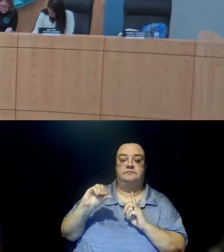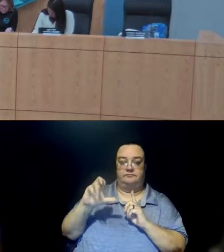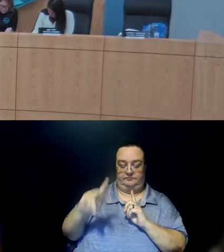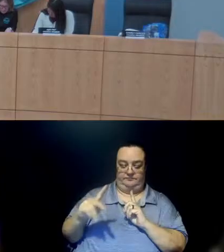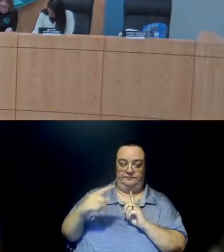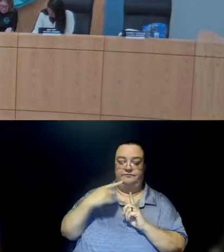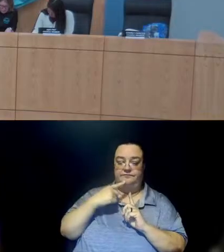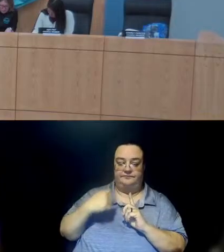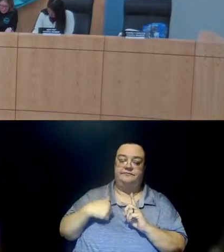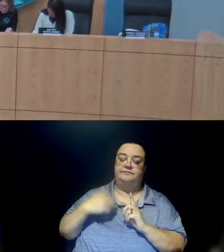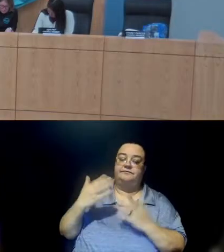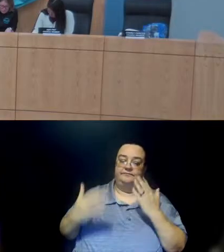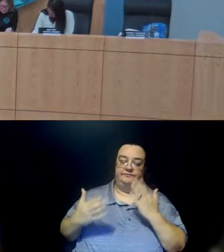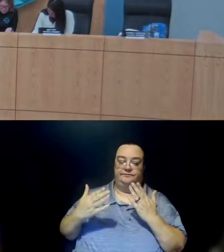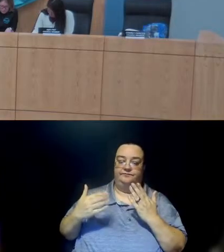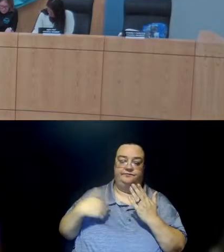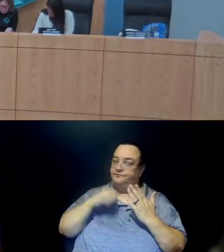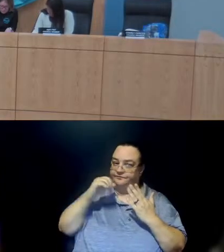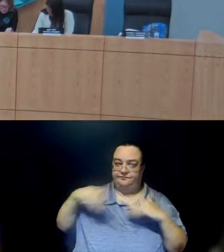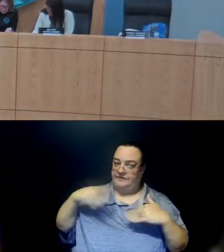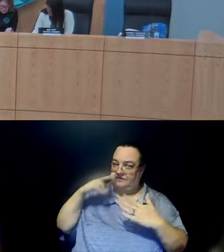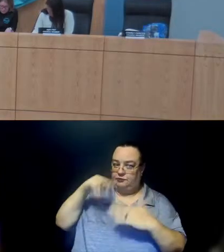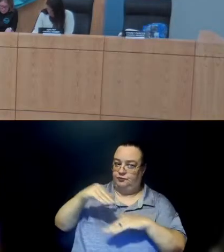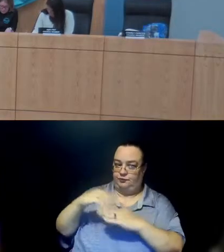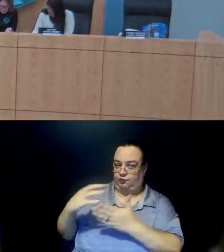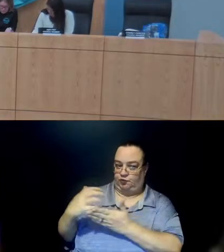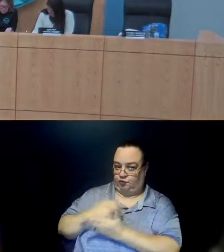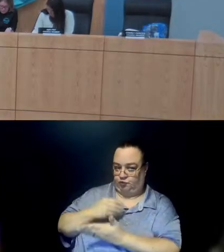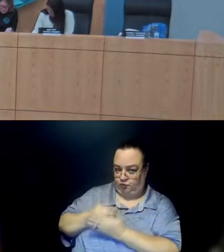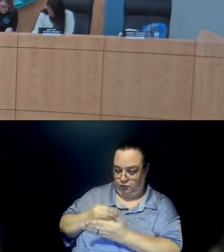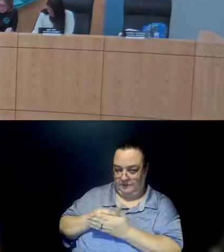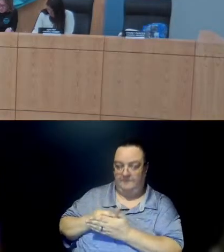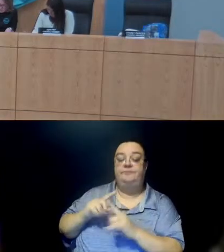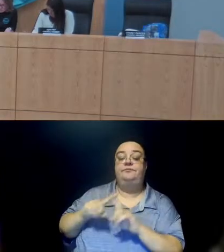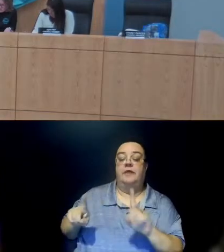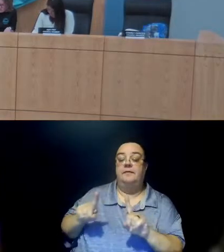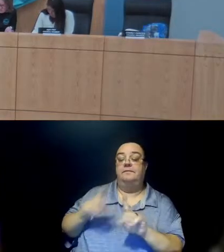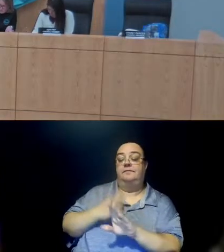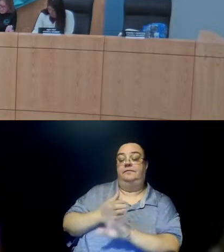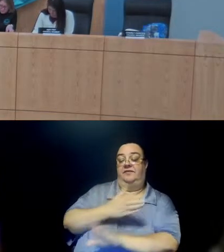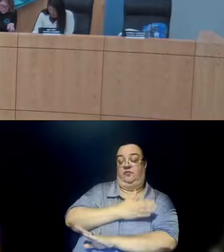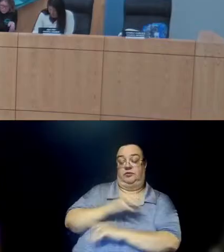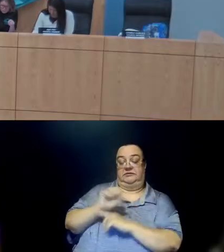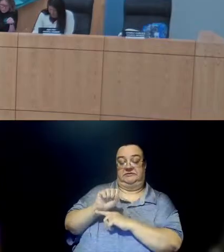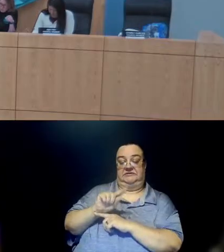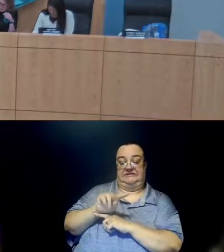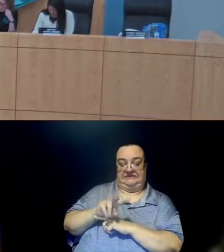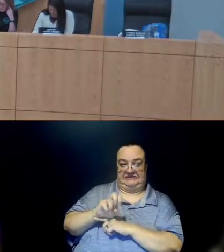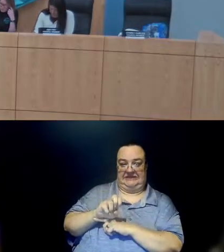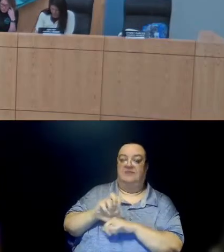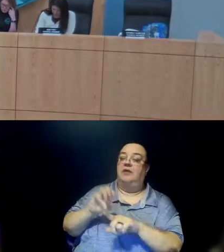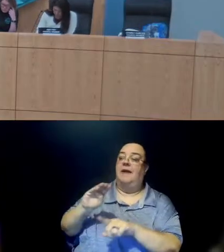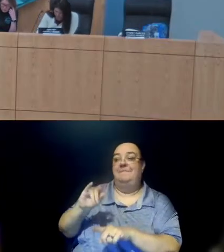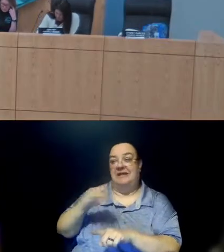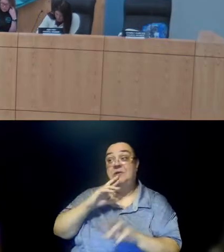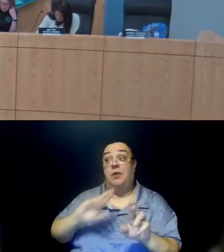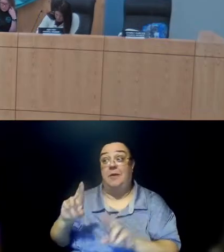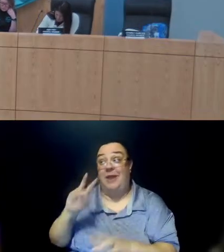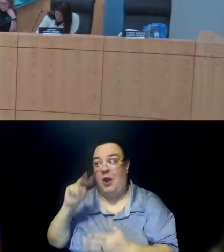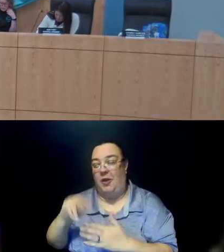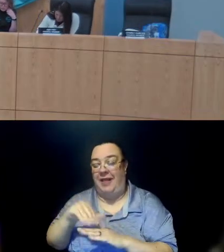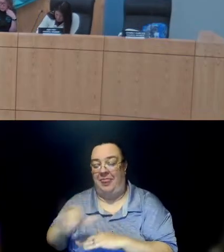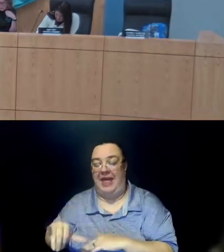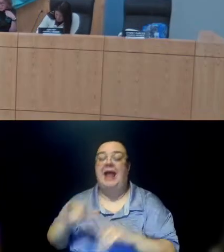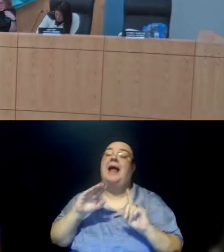going to, we haven't looked at revenues, but before Well, we're Steve about just to. made that,